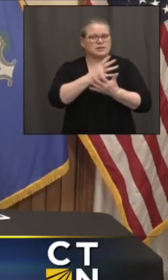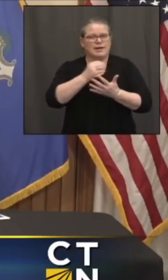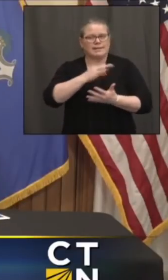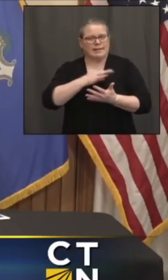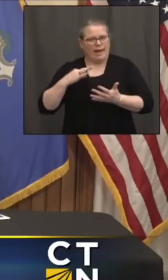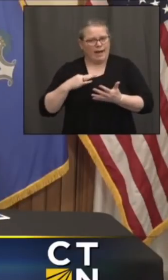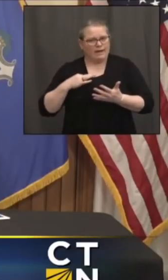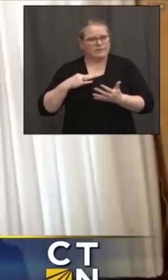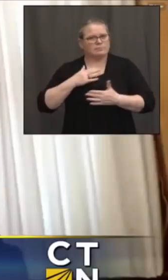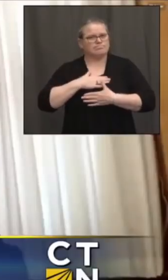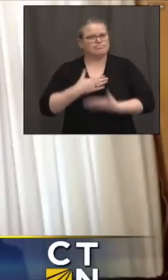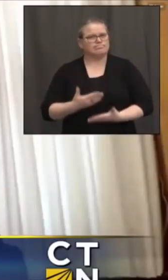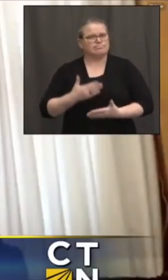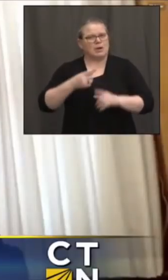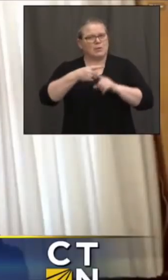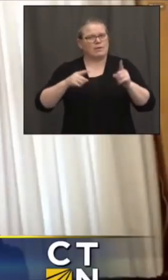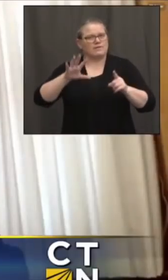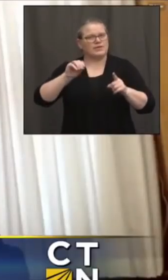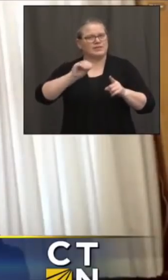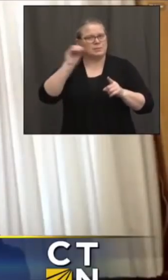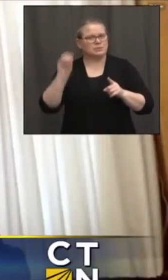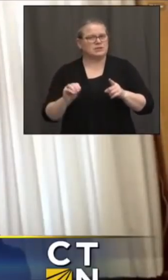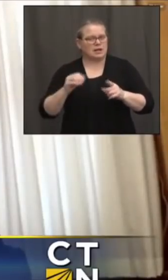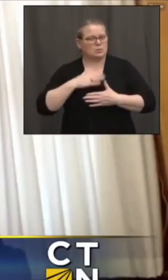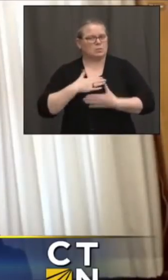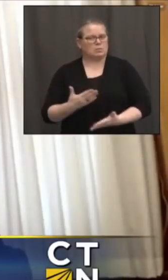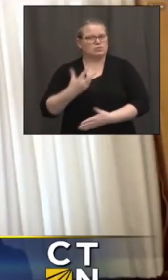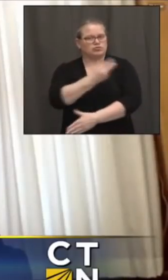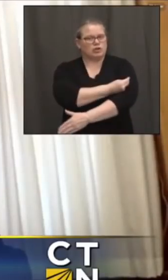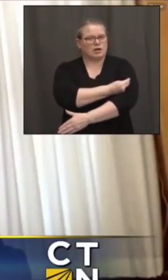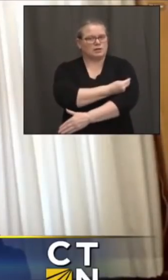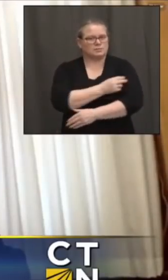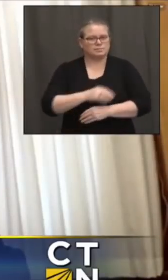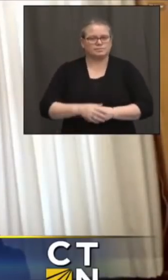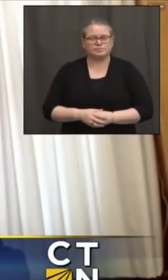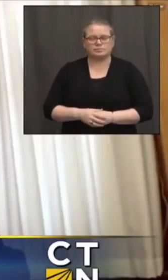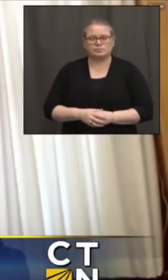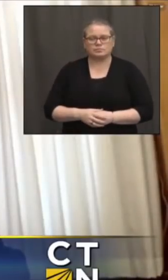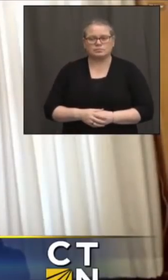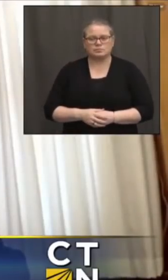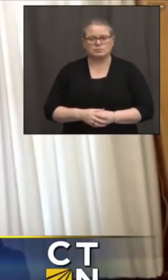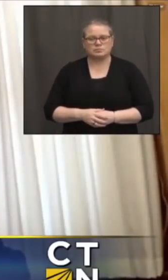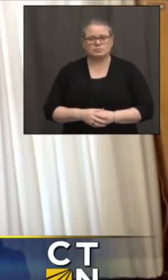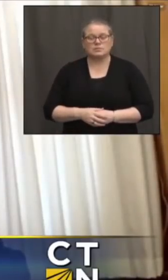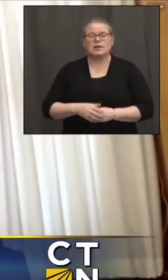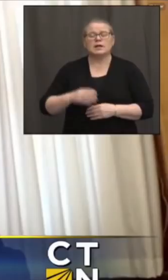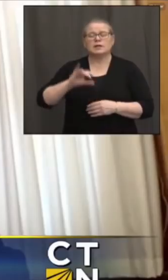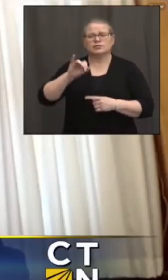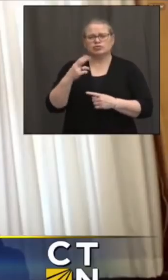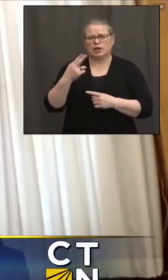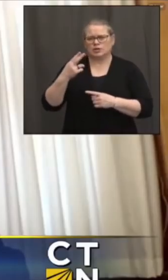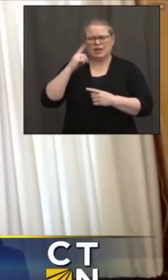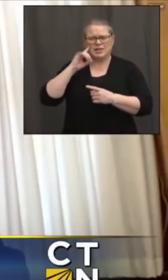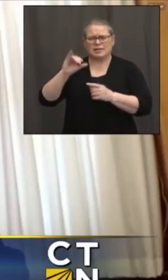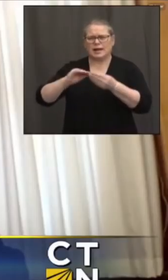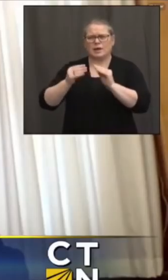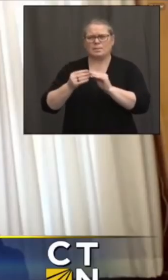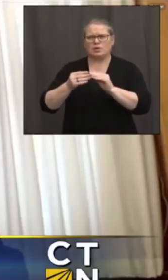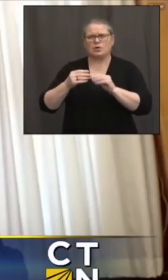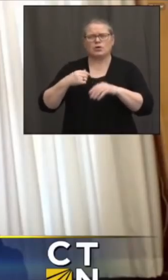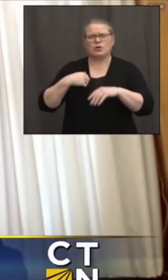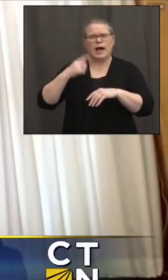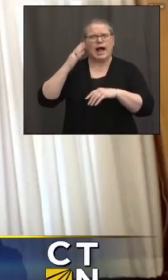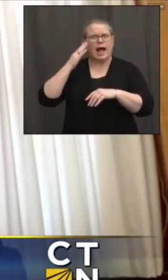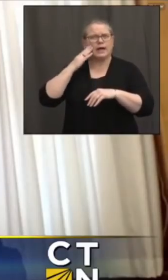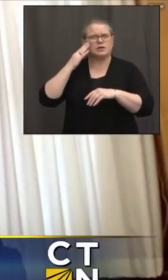Yeah, I think we'll probably report back on that maybe next week after they've completed the first round. I do know that just over